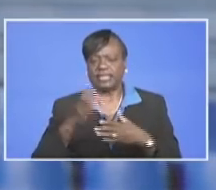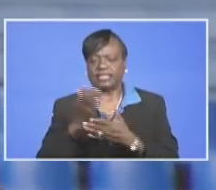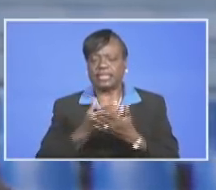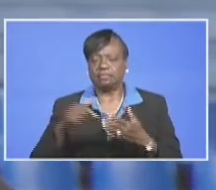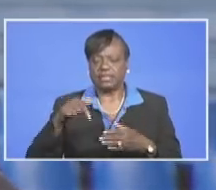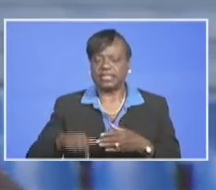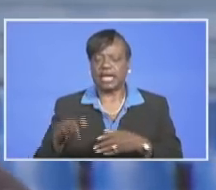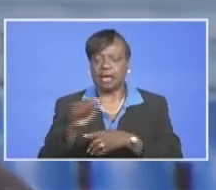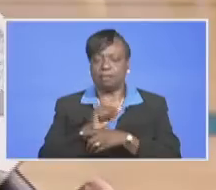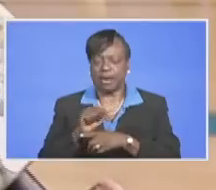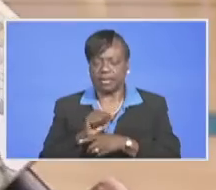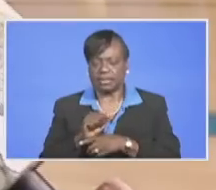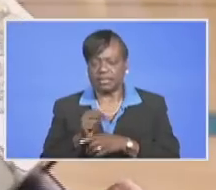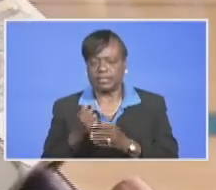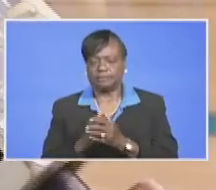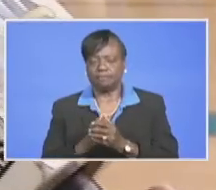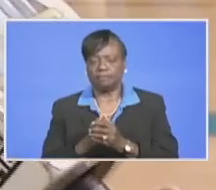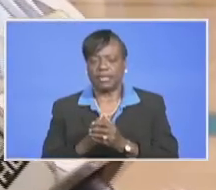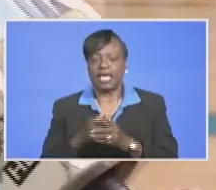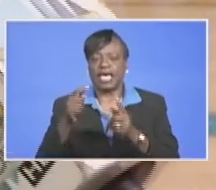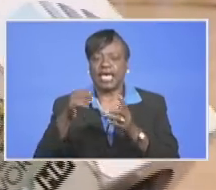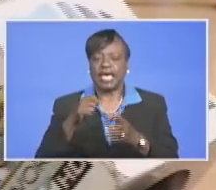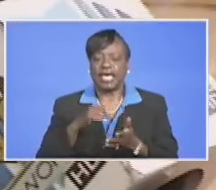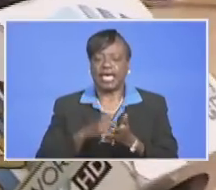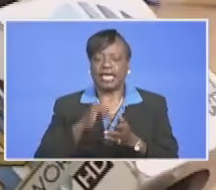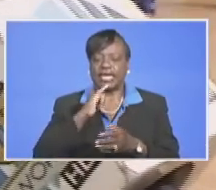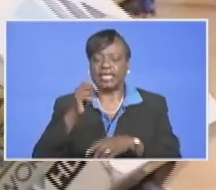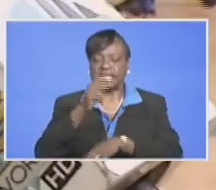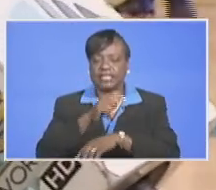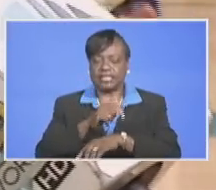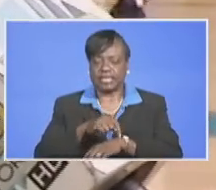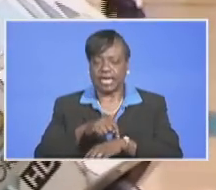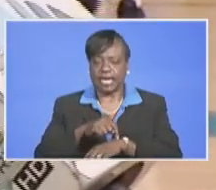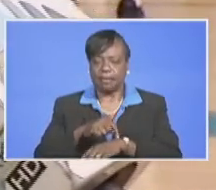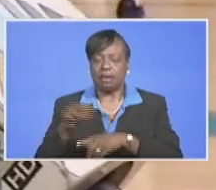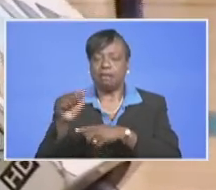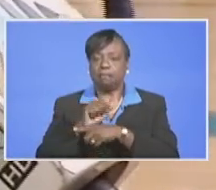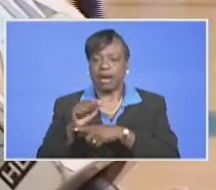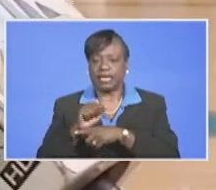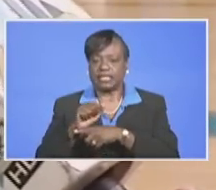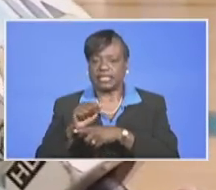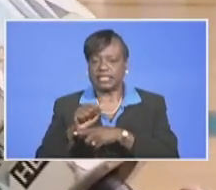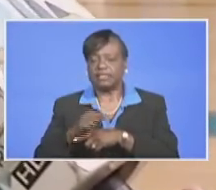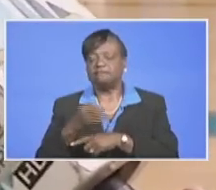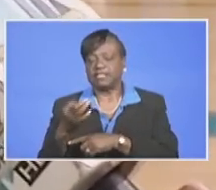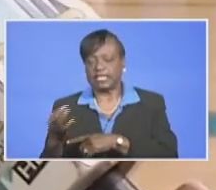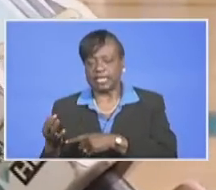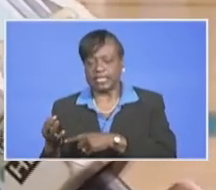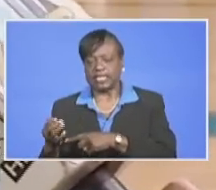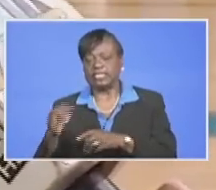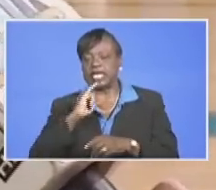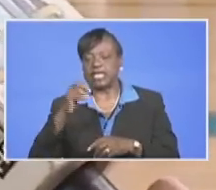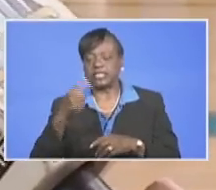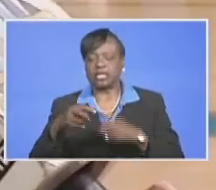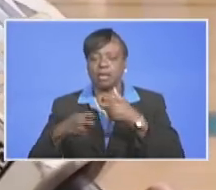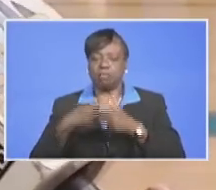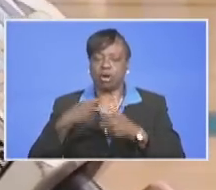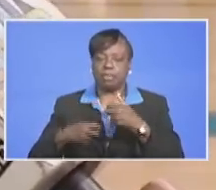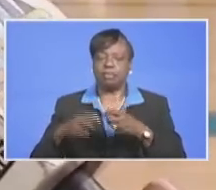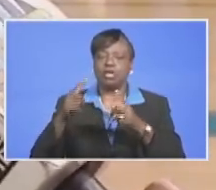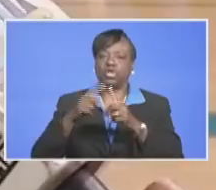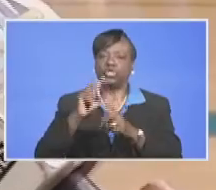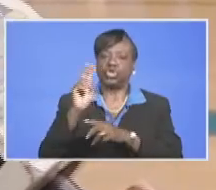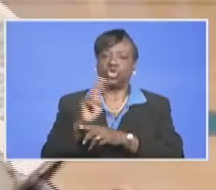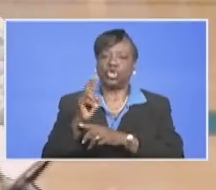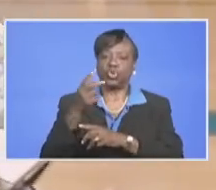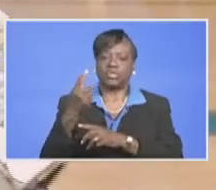think we'll be fine moving forward. It's ample time. The problem is practice facilities. You know, to use the Candle Isaacs,